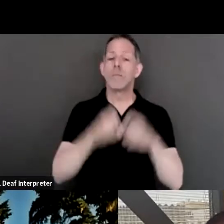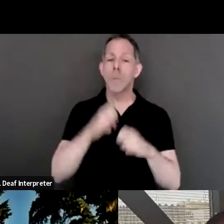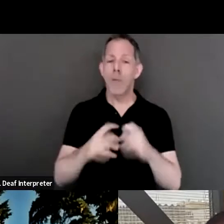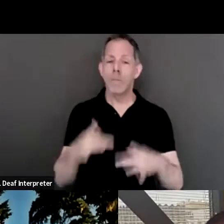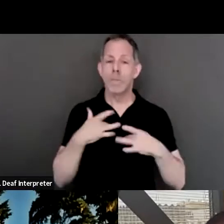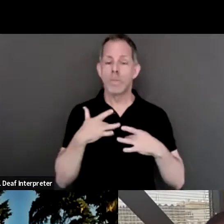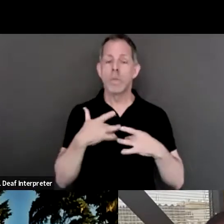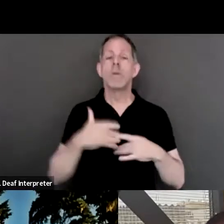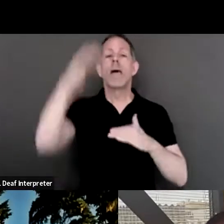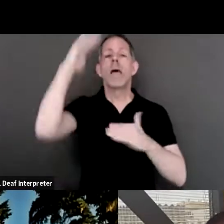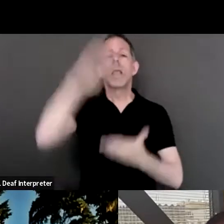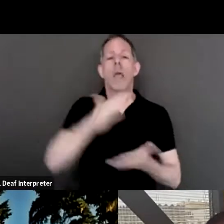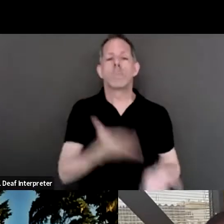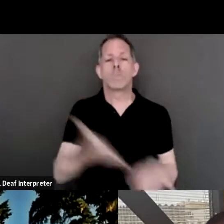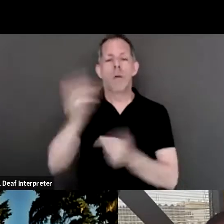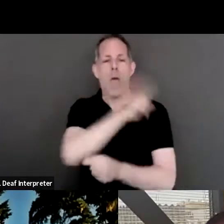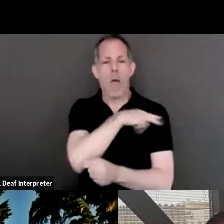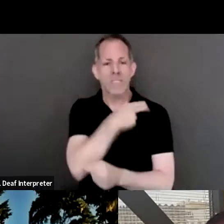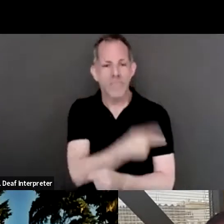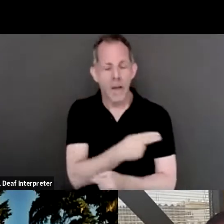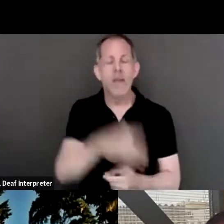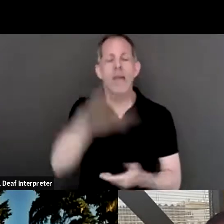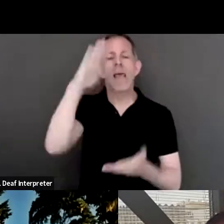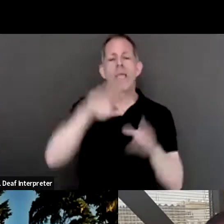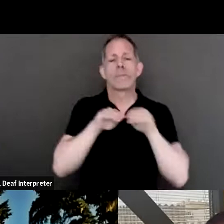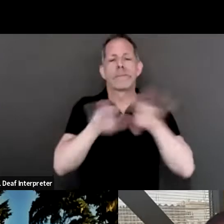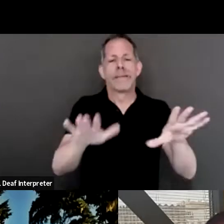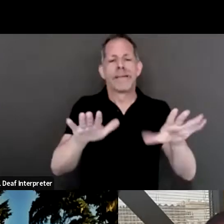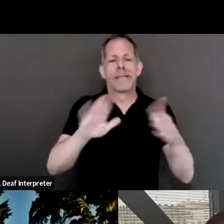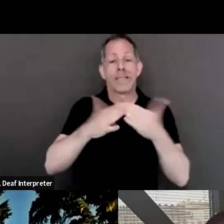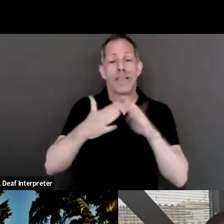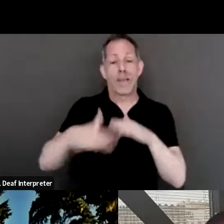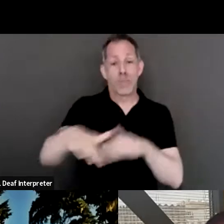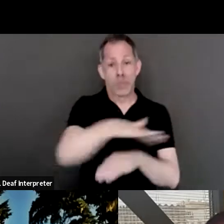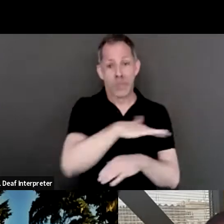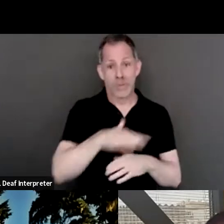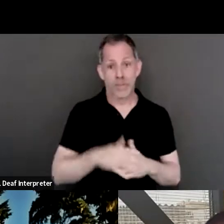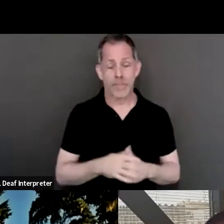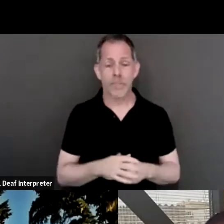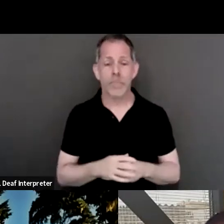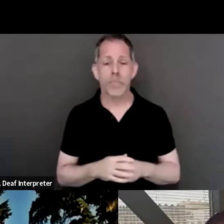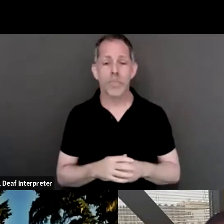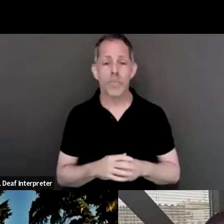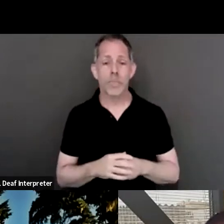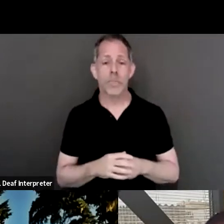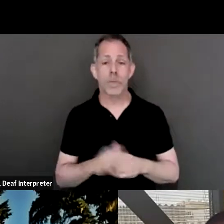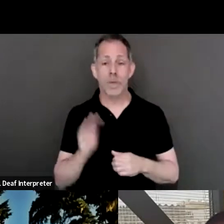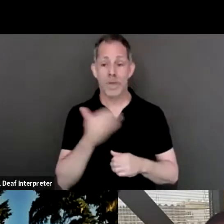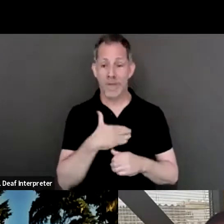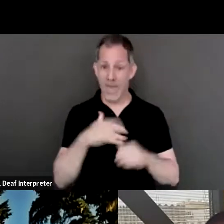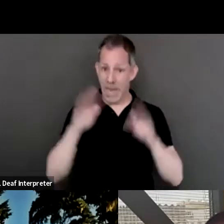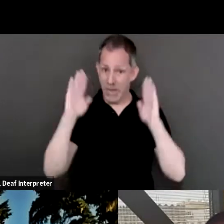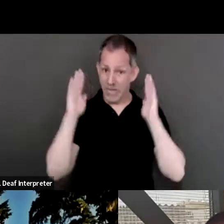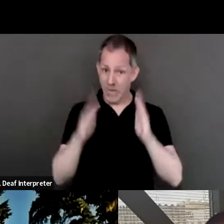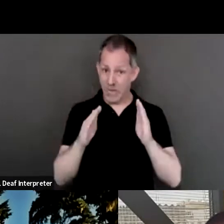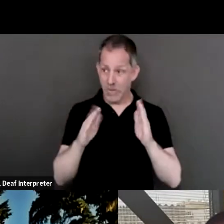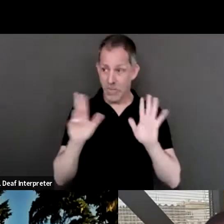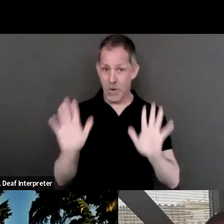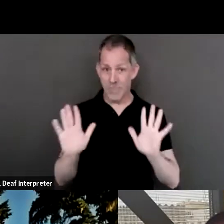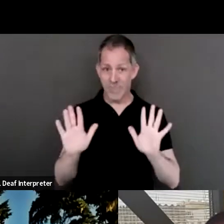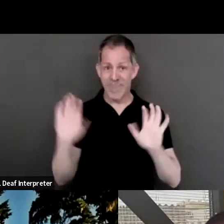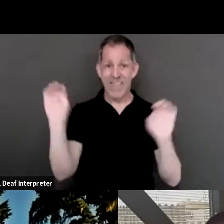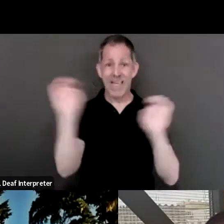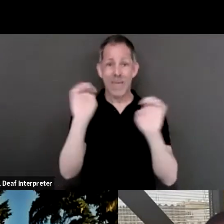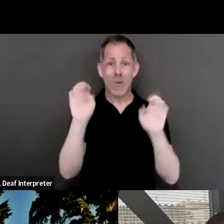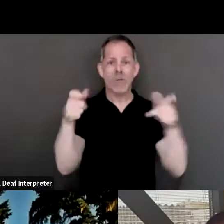focus is to interrupt the emergency and the grip that the virus has had on our society, you